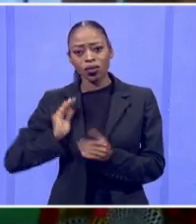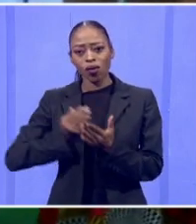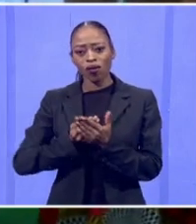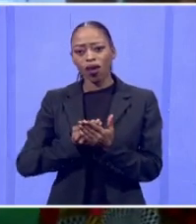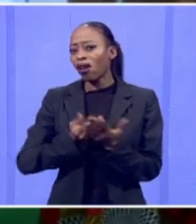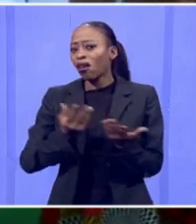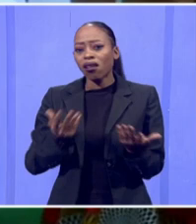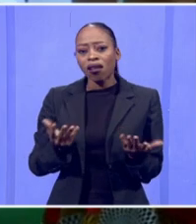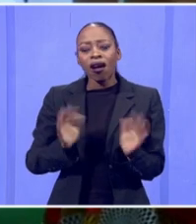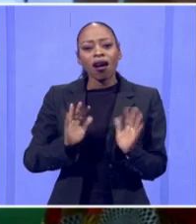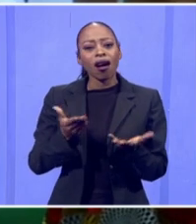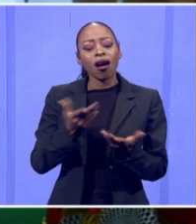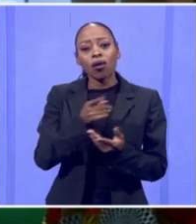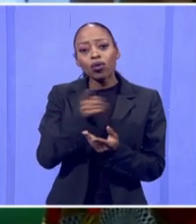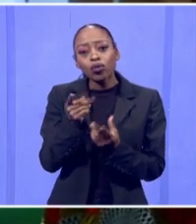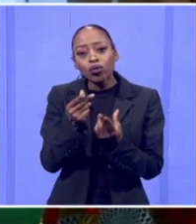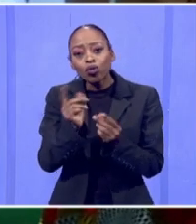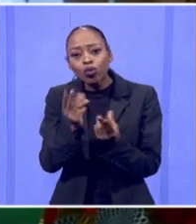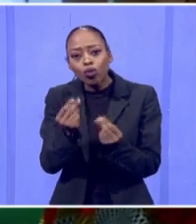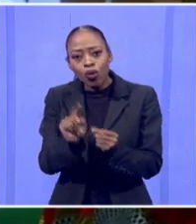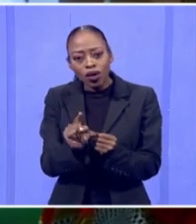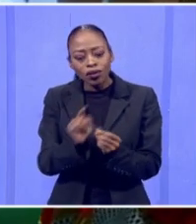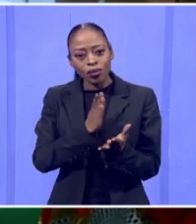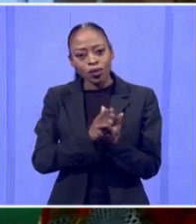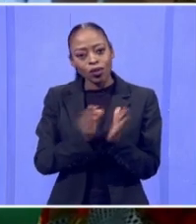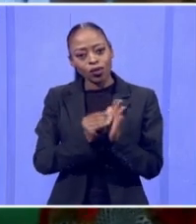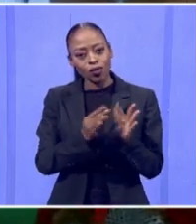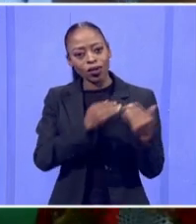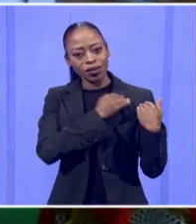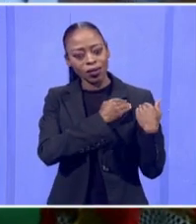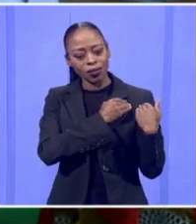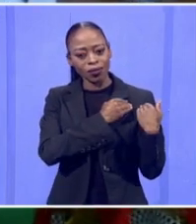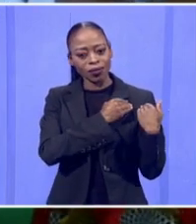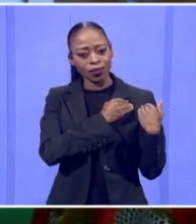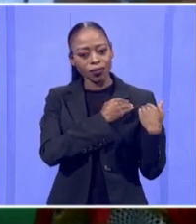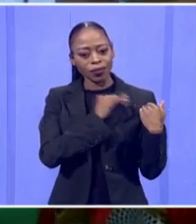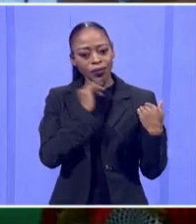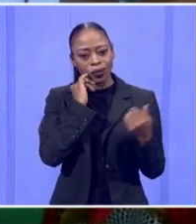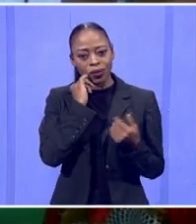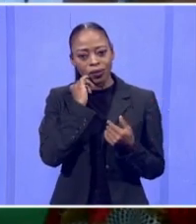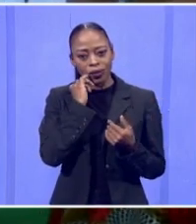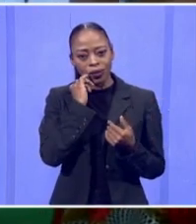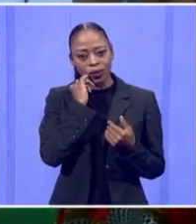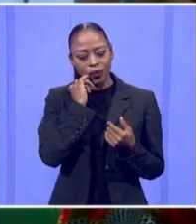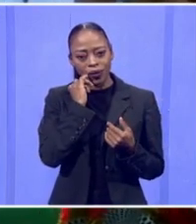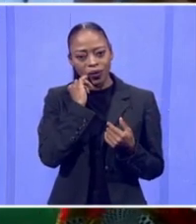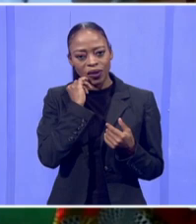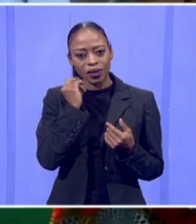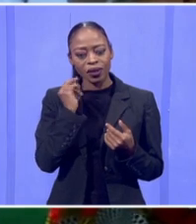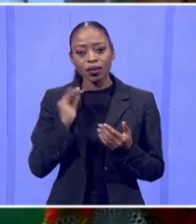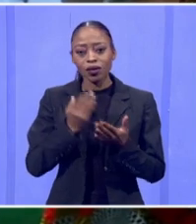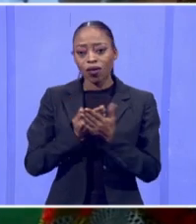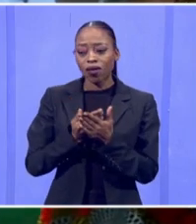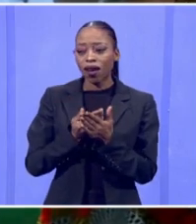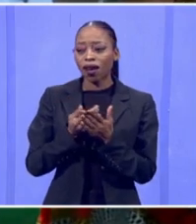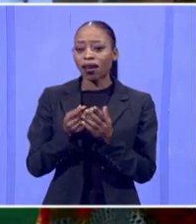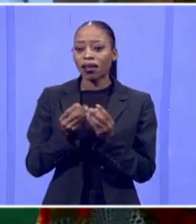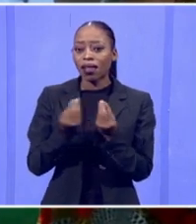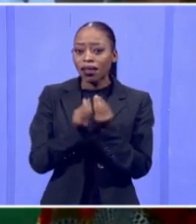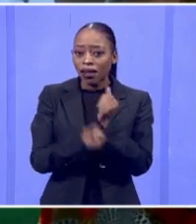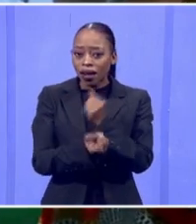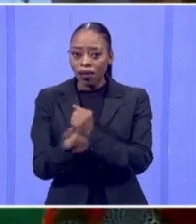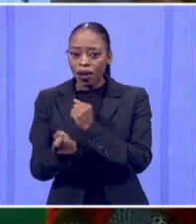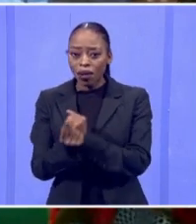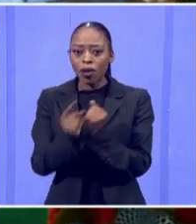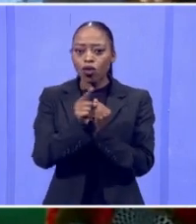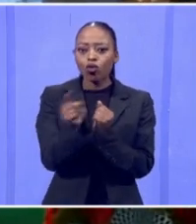ensure the safety of the learners, and what progress have you made from those incidents? My